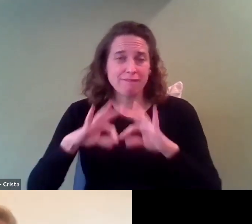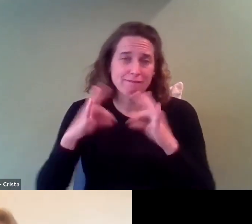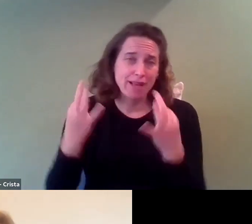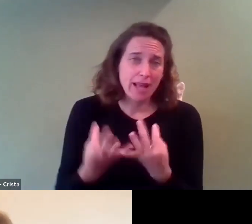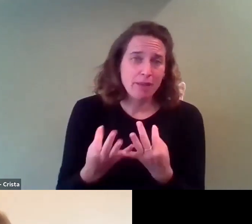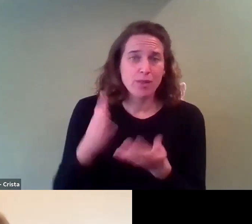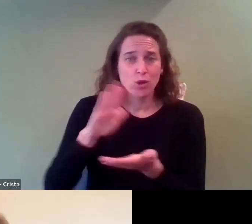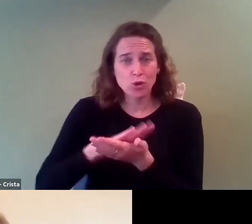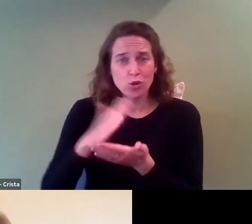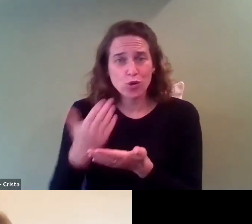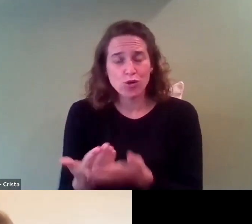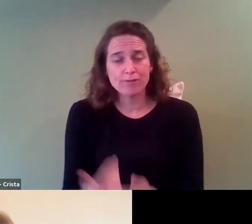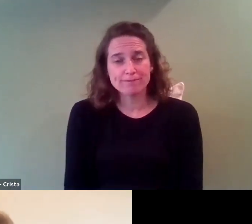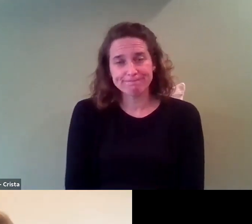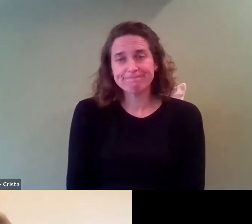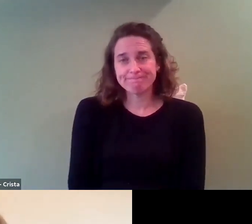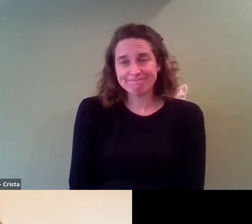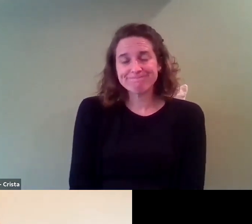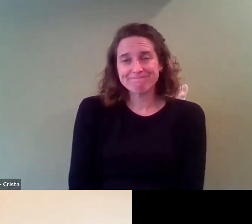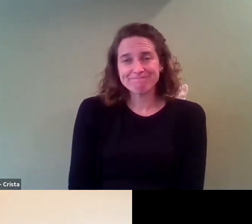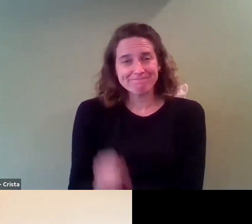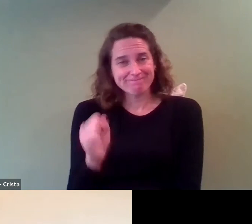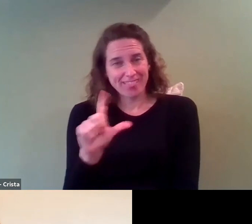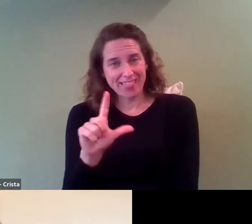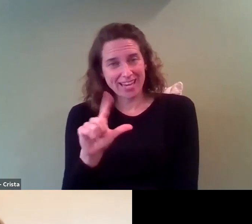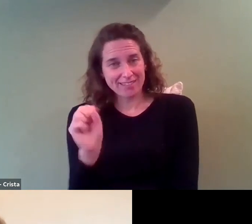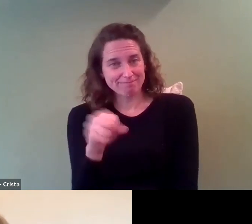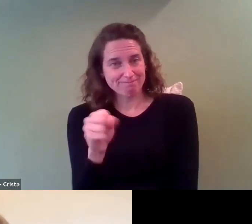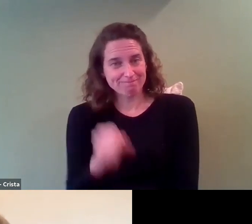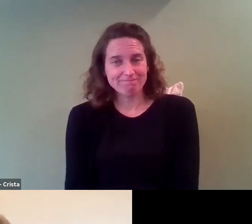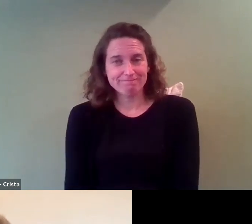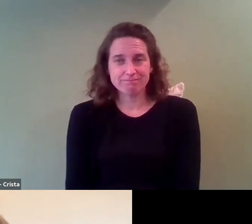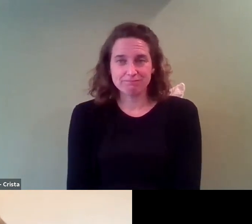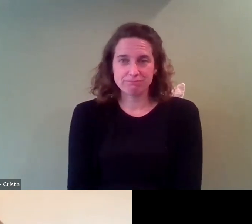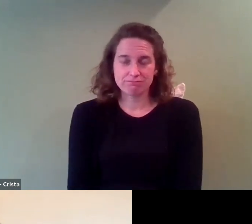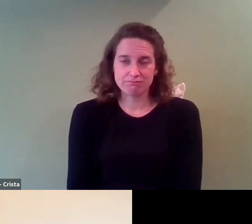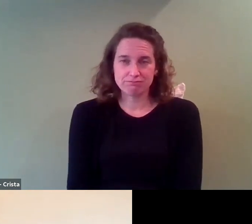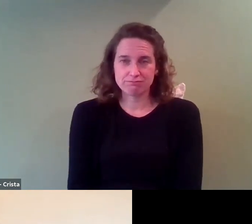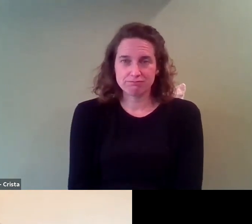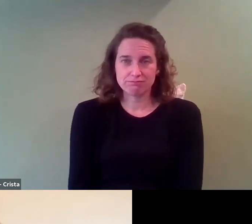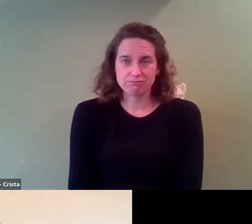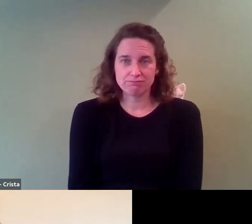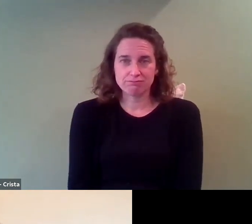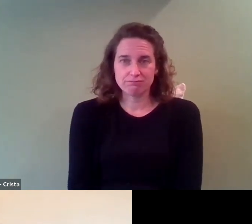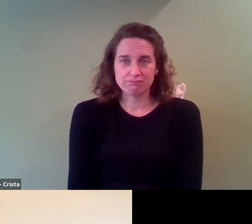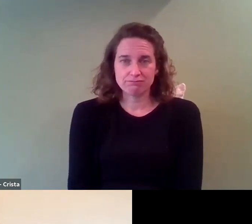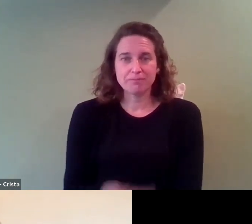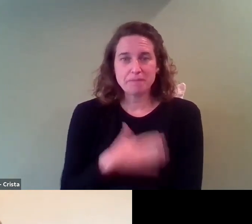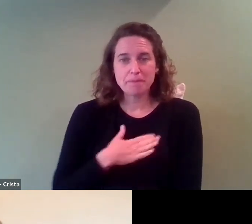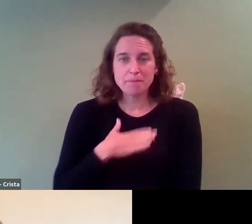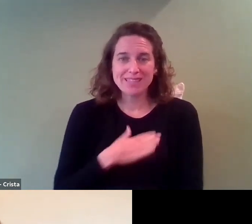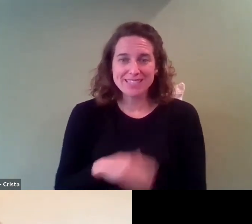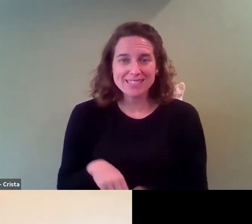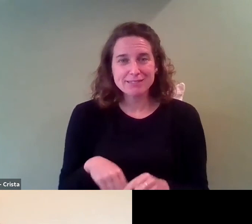cook for that matter. Yes, absolutely. And so I would invite you all to continue sending